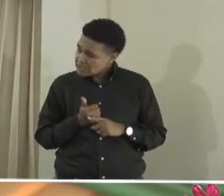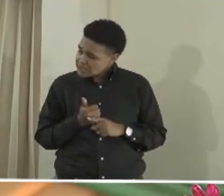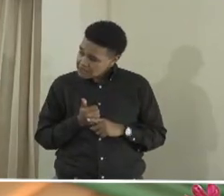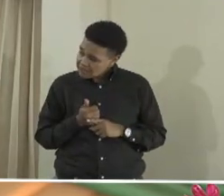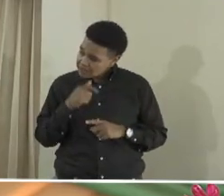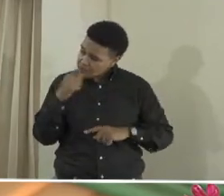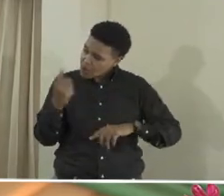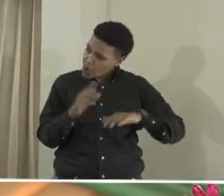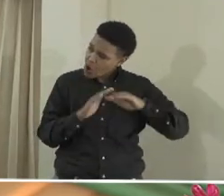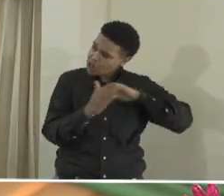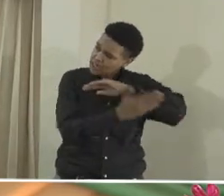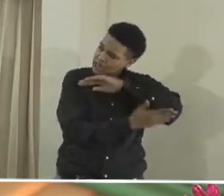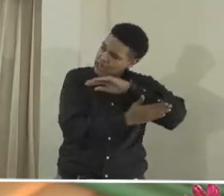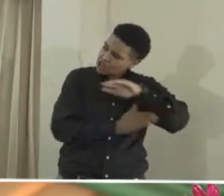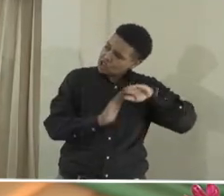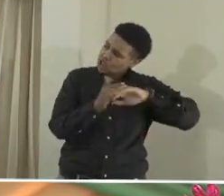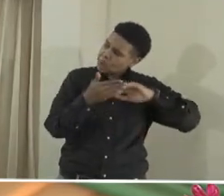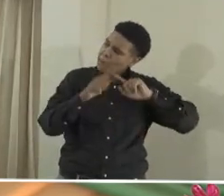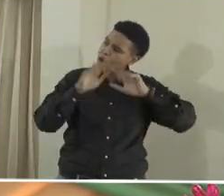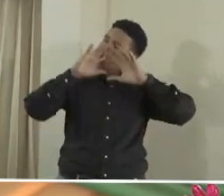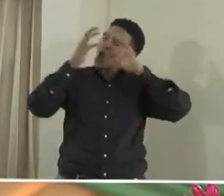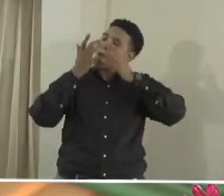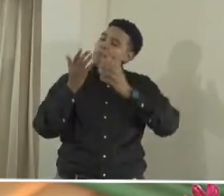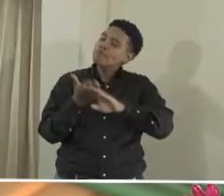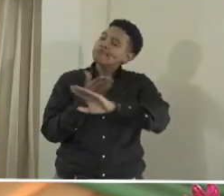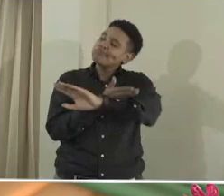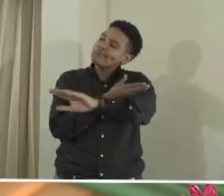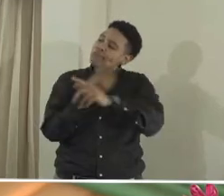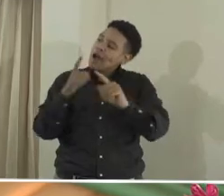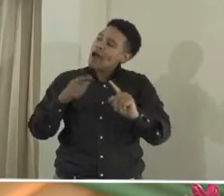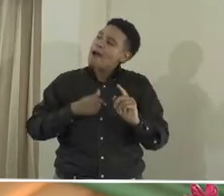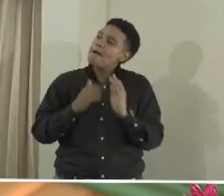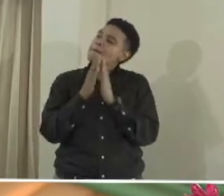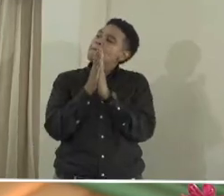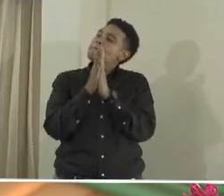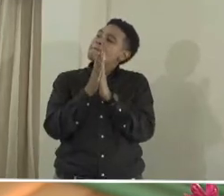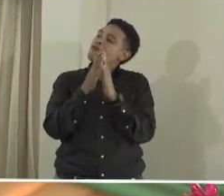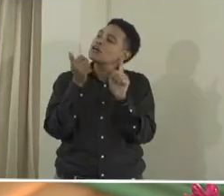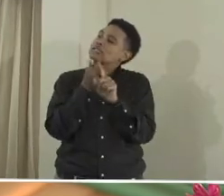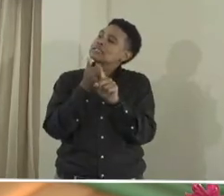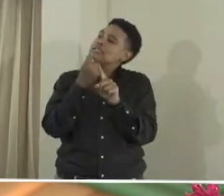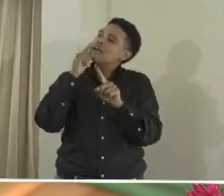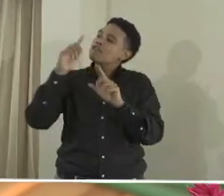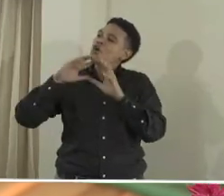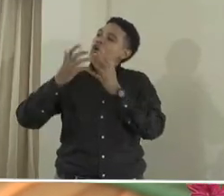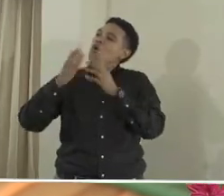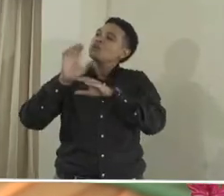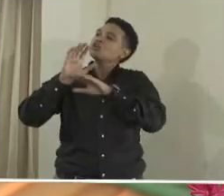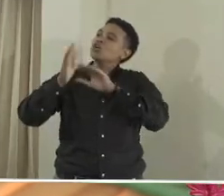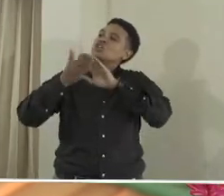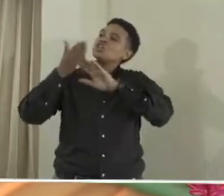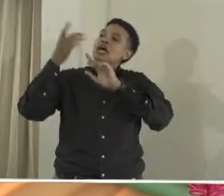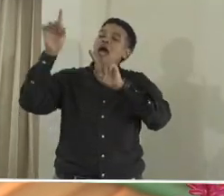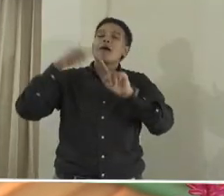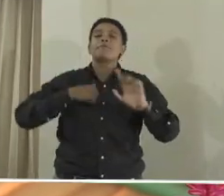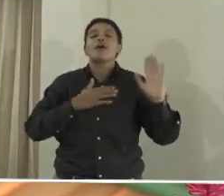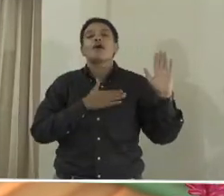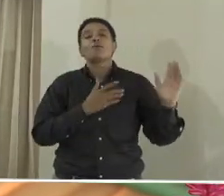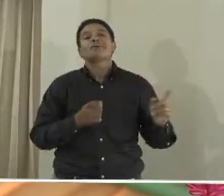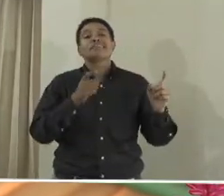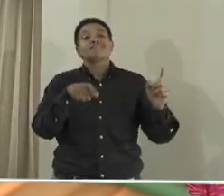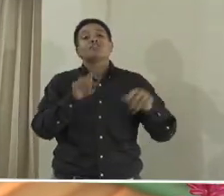in the nation of Jamaica, but globally, oh God. I pray we'll be a light on the hill for the global church. I commit this church to